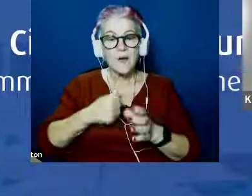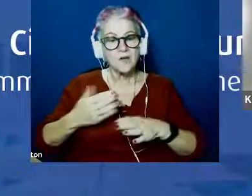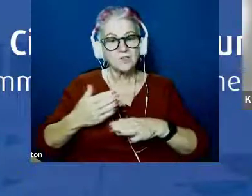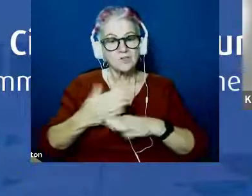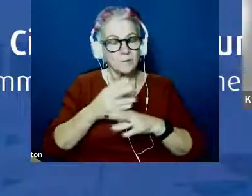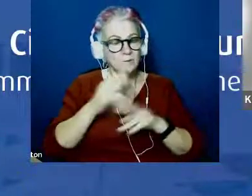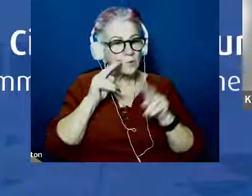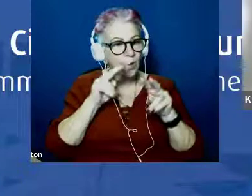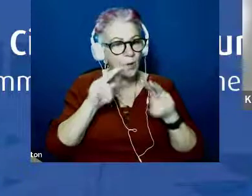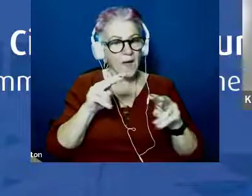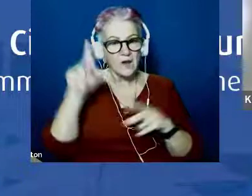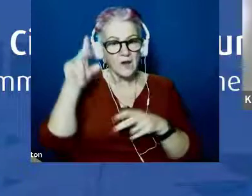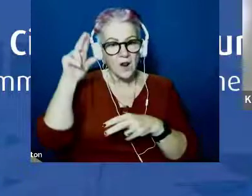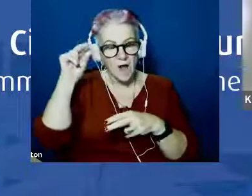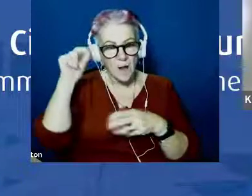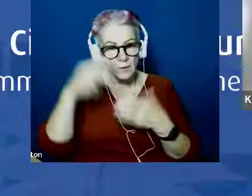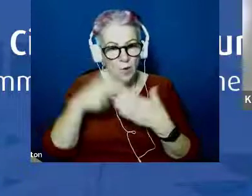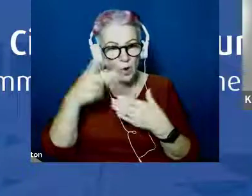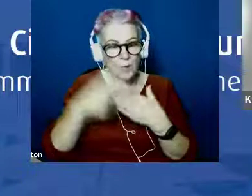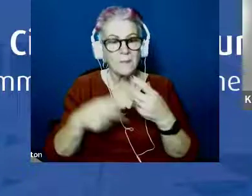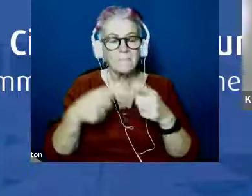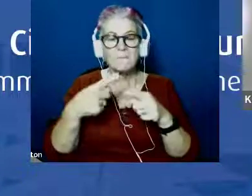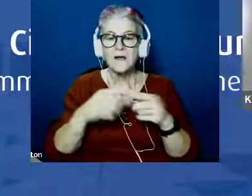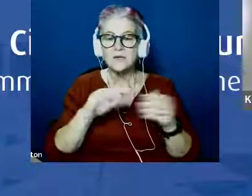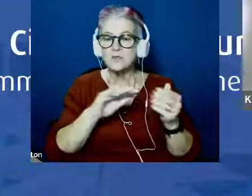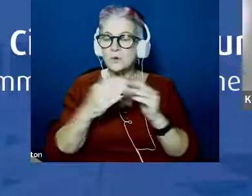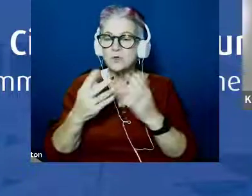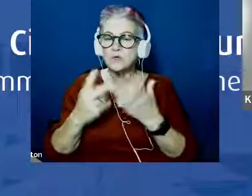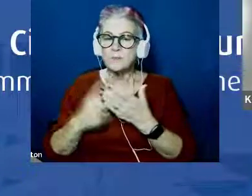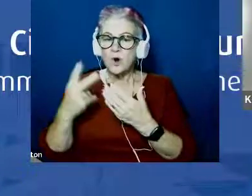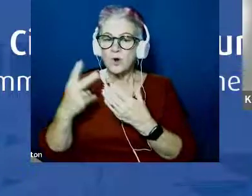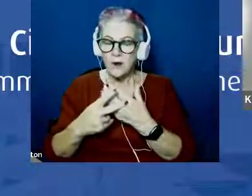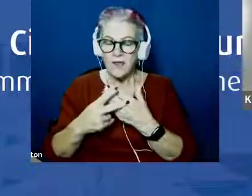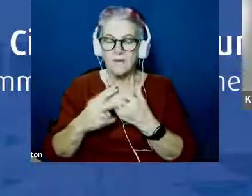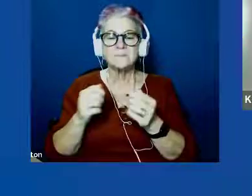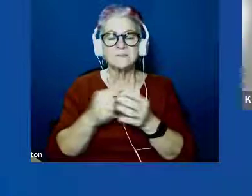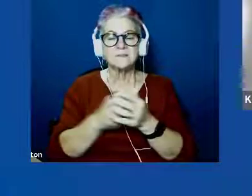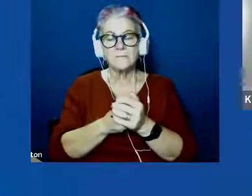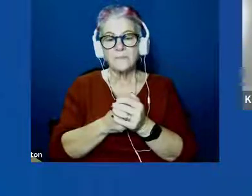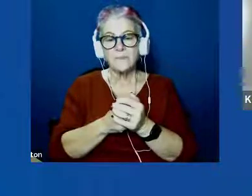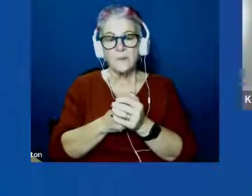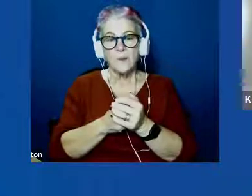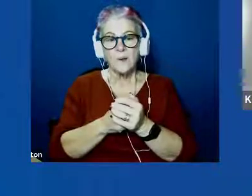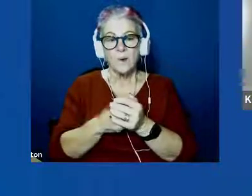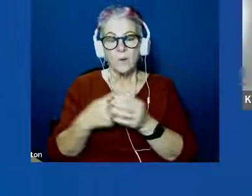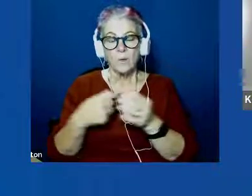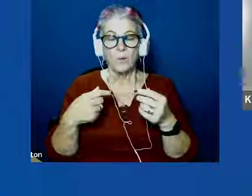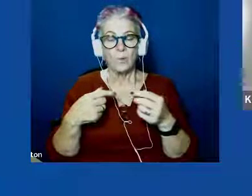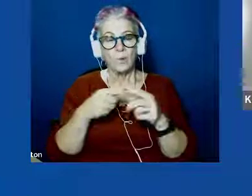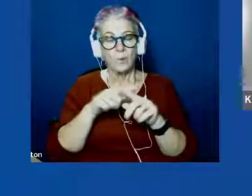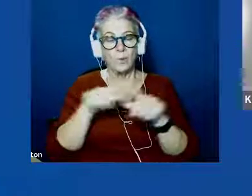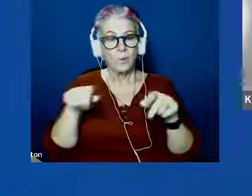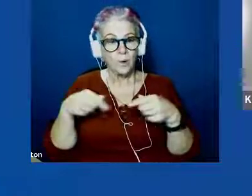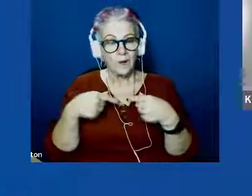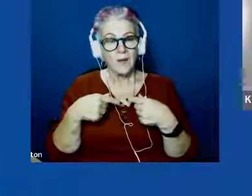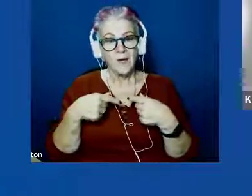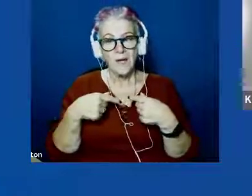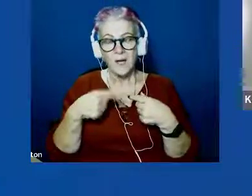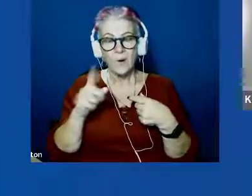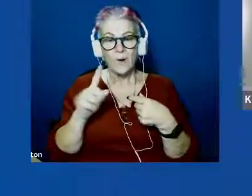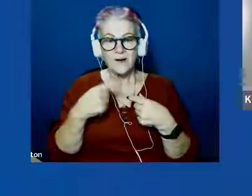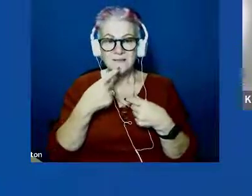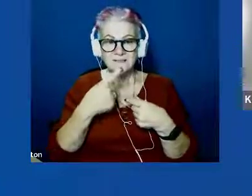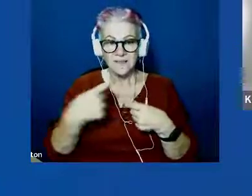well as community programs within our community centres as well. So we, as I said,